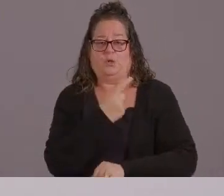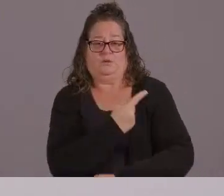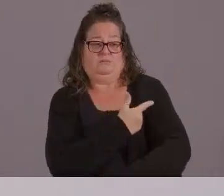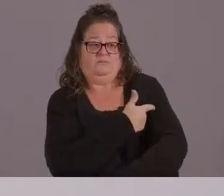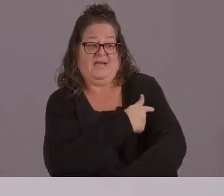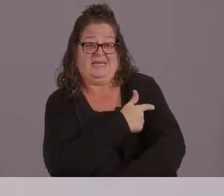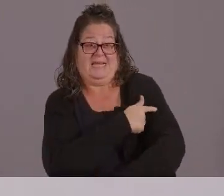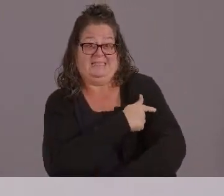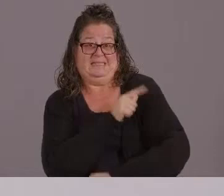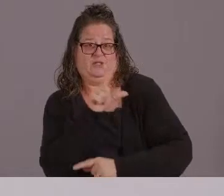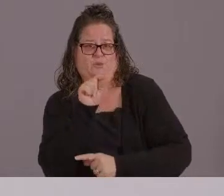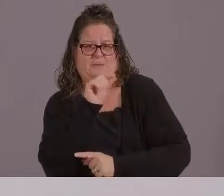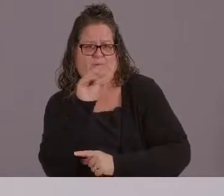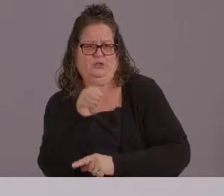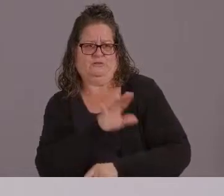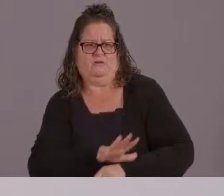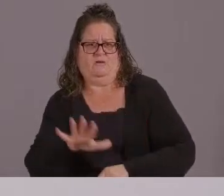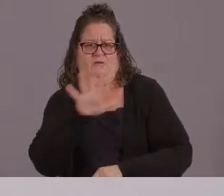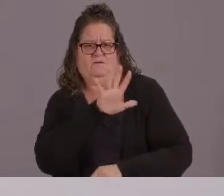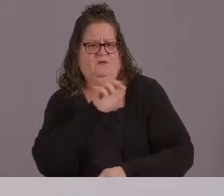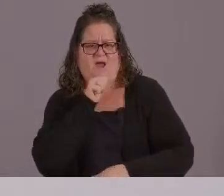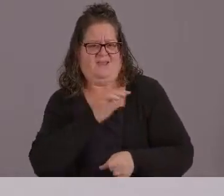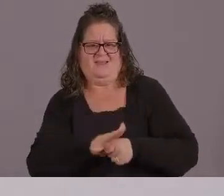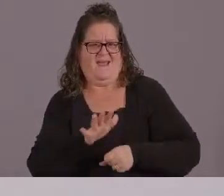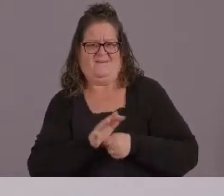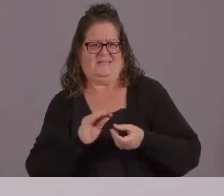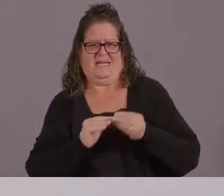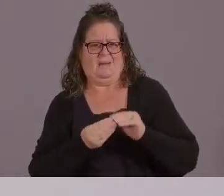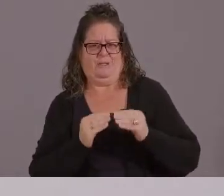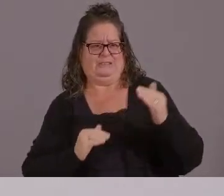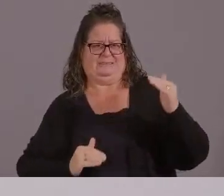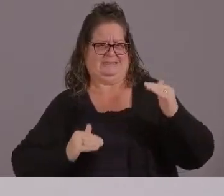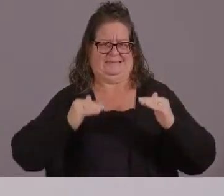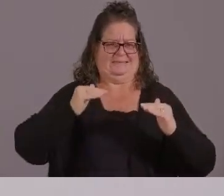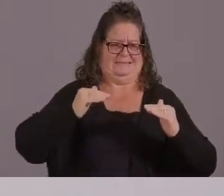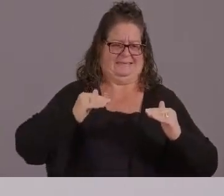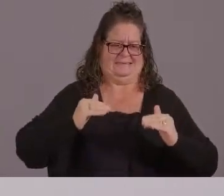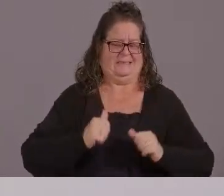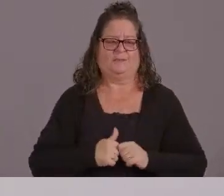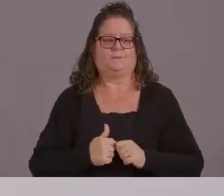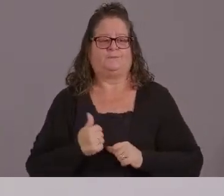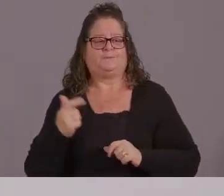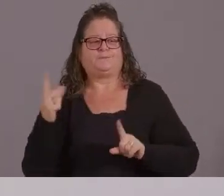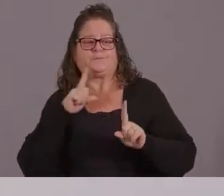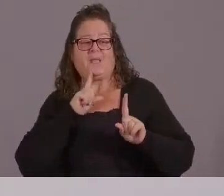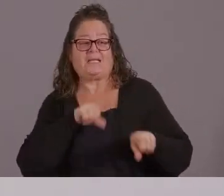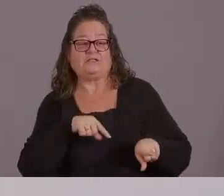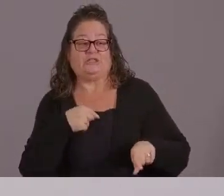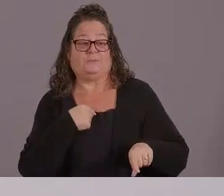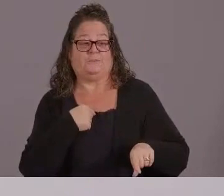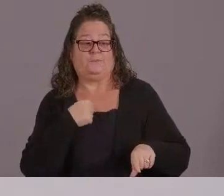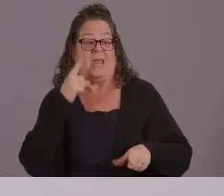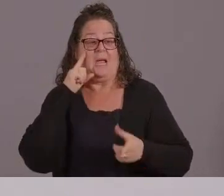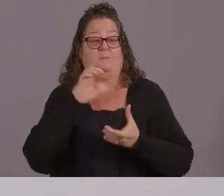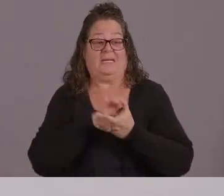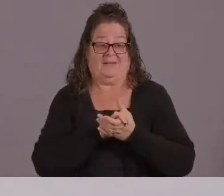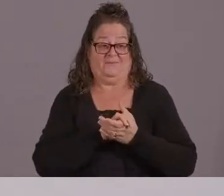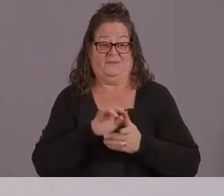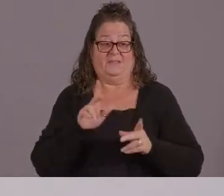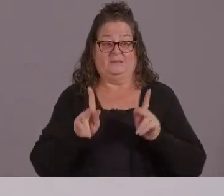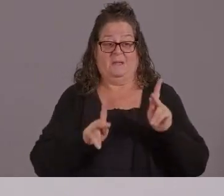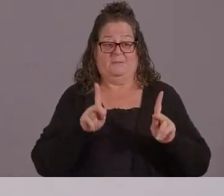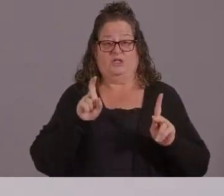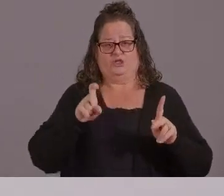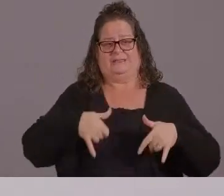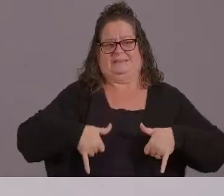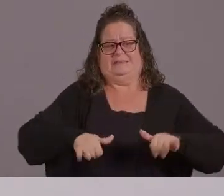yet. So, you know, I agree that people should still wear masks and